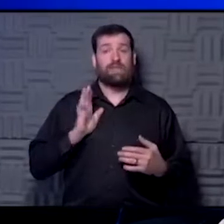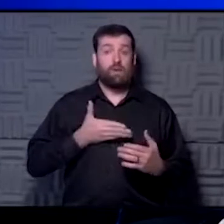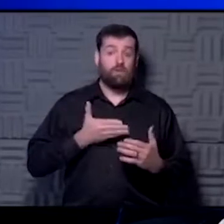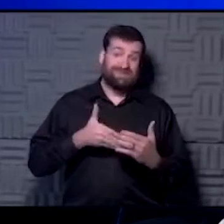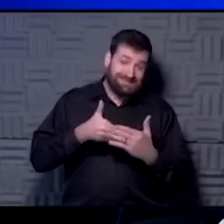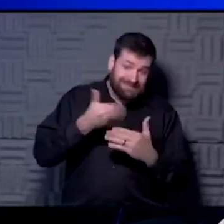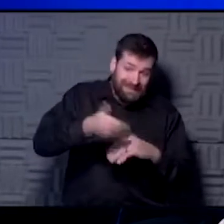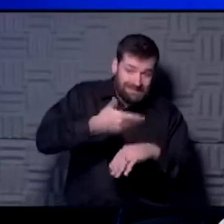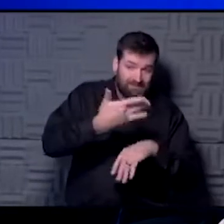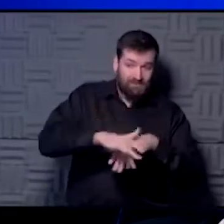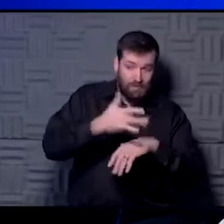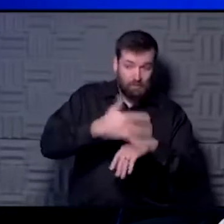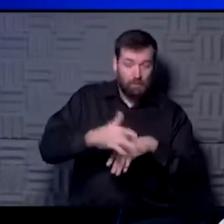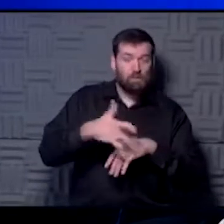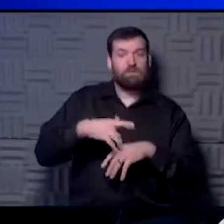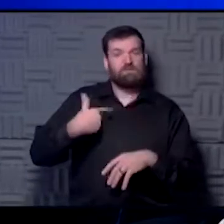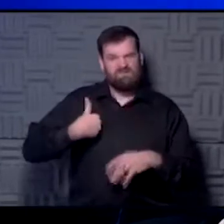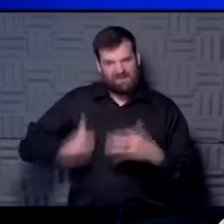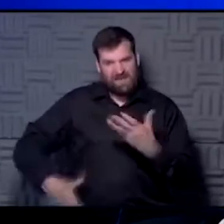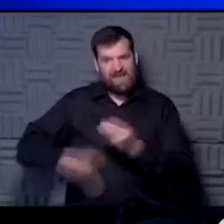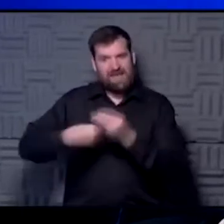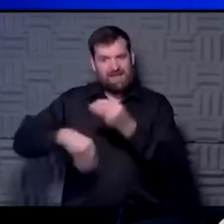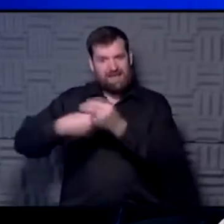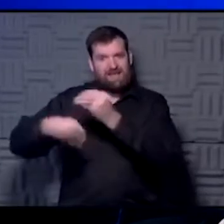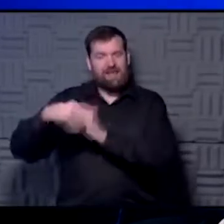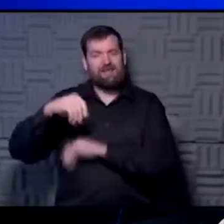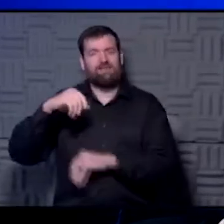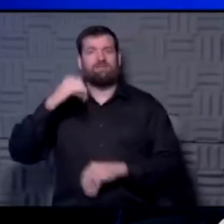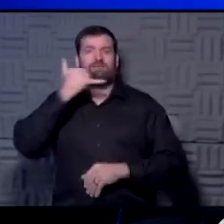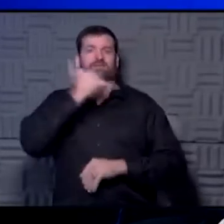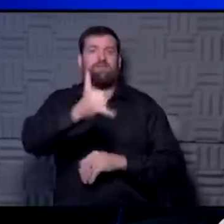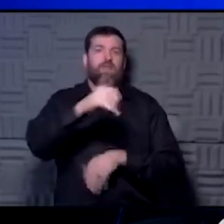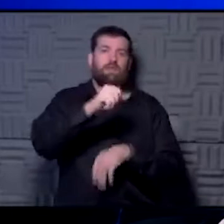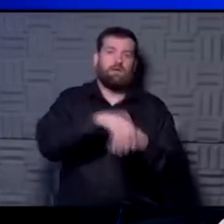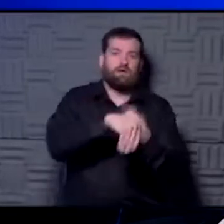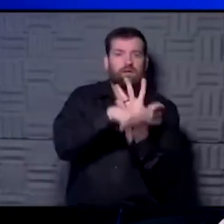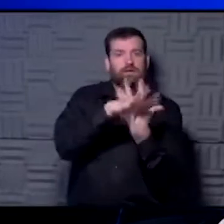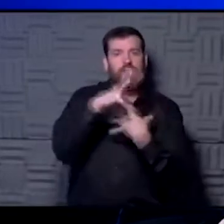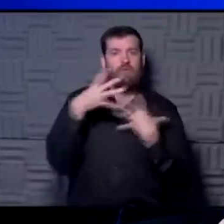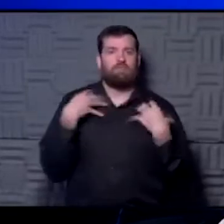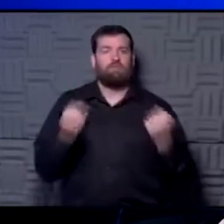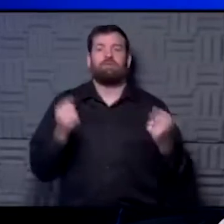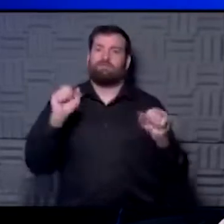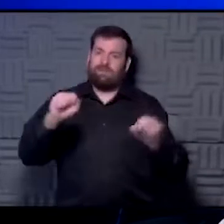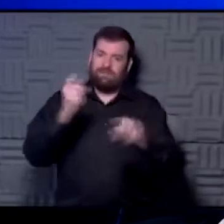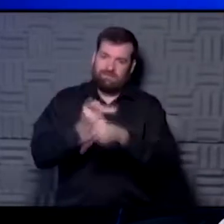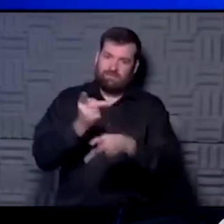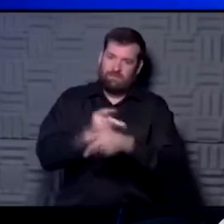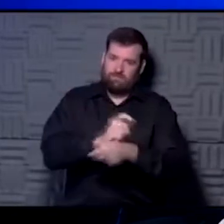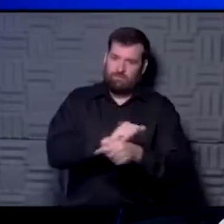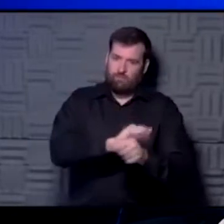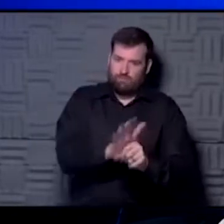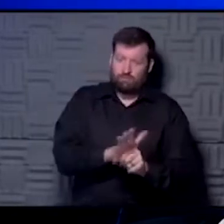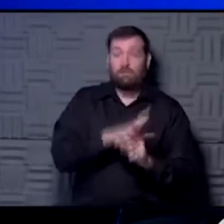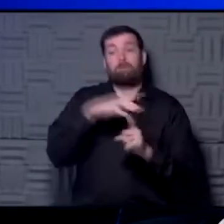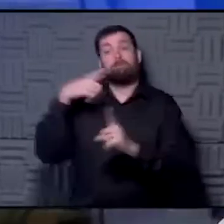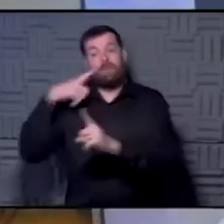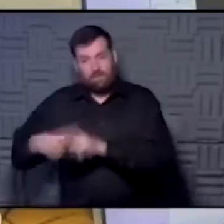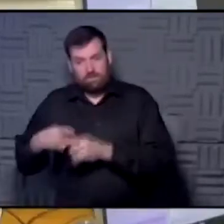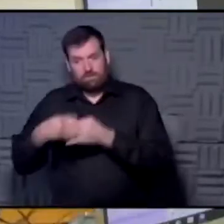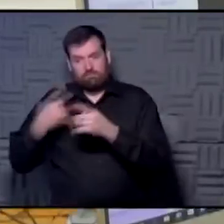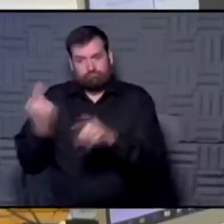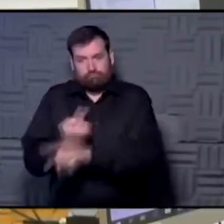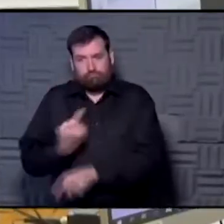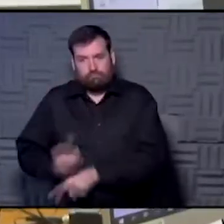available time, because we've added telehealth and we've worked at adding so many clinic times to make sure we can take care of COVID and our general population of patients,